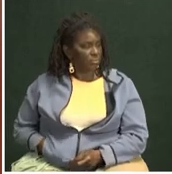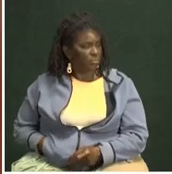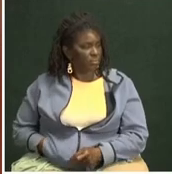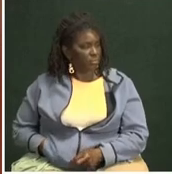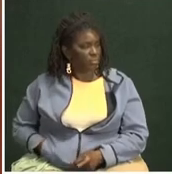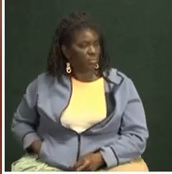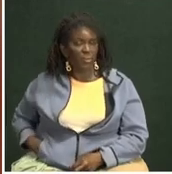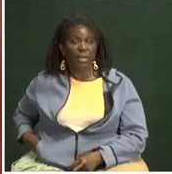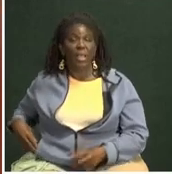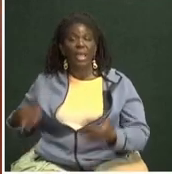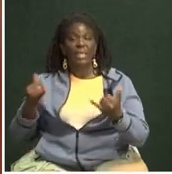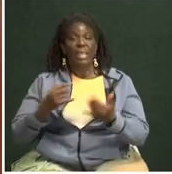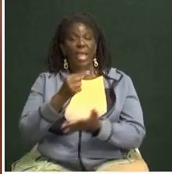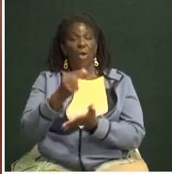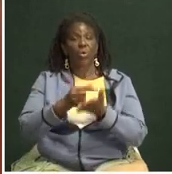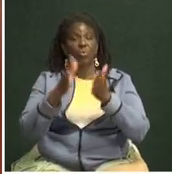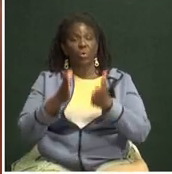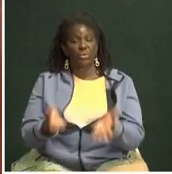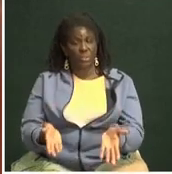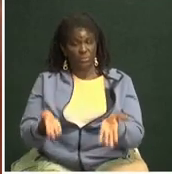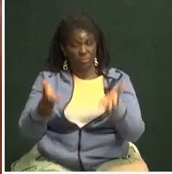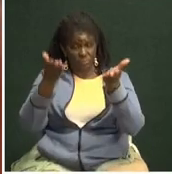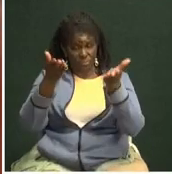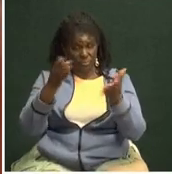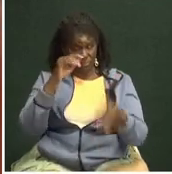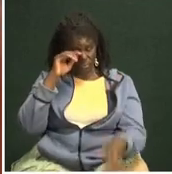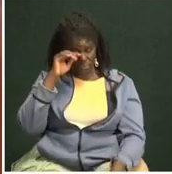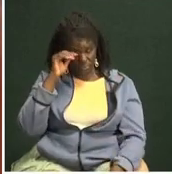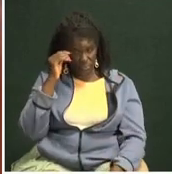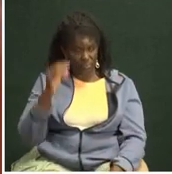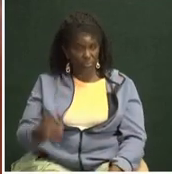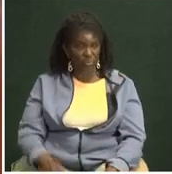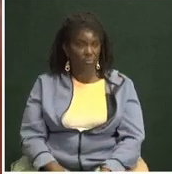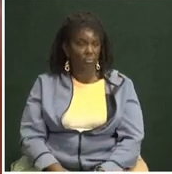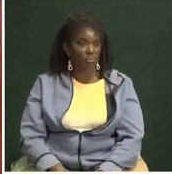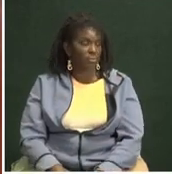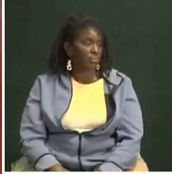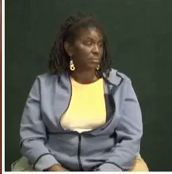And now, graduates, please rise.